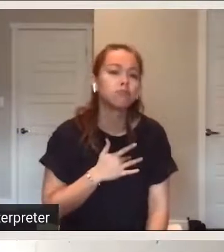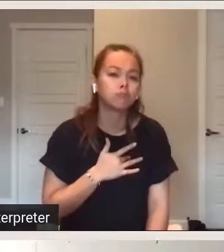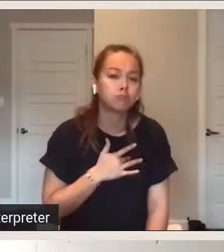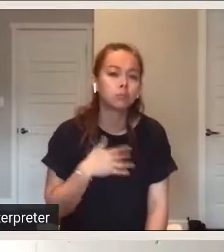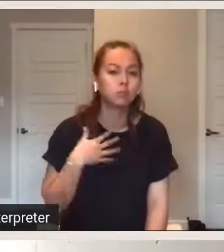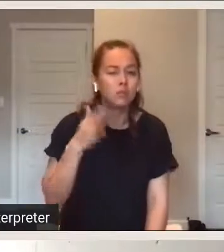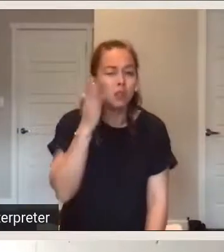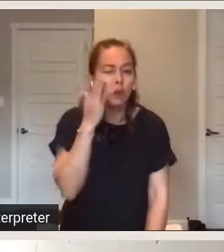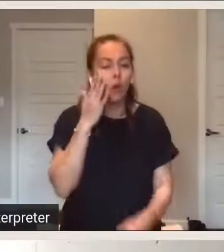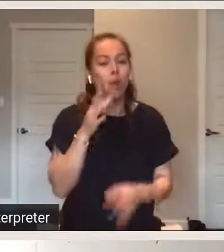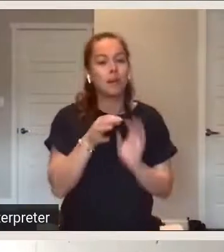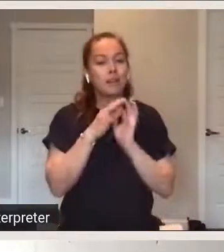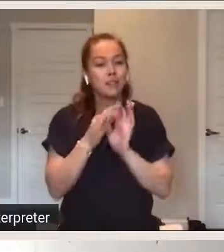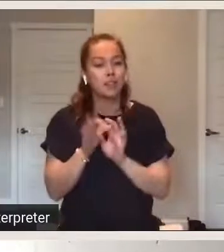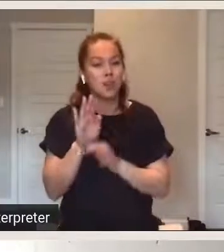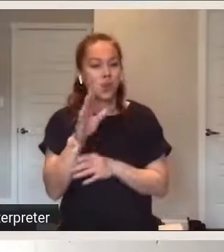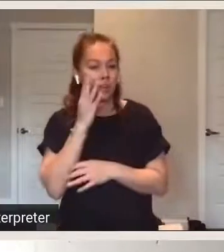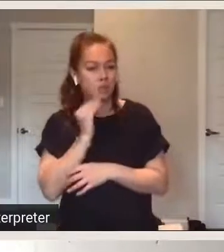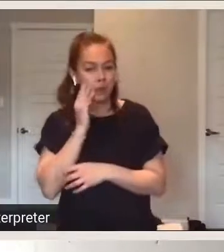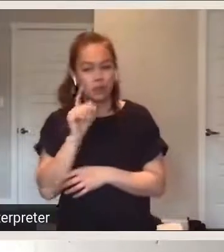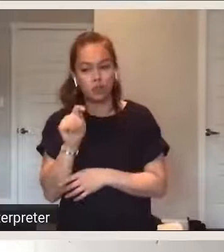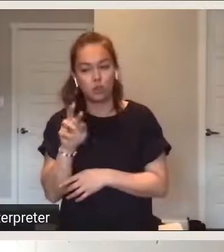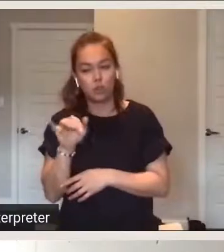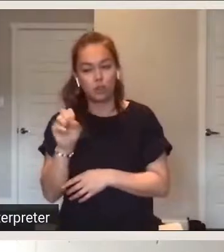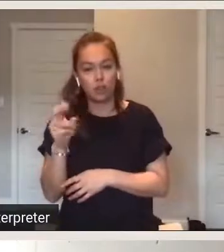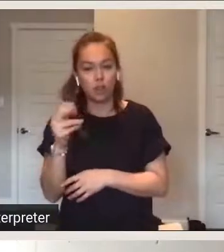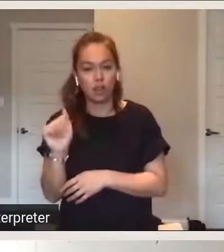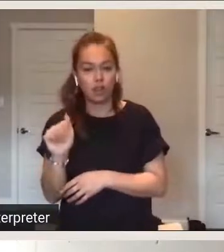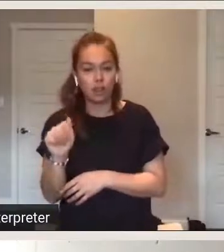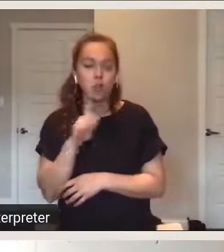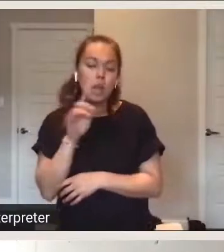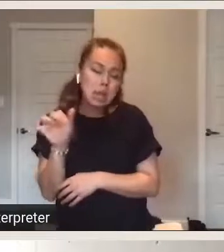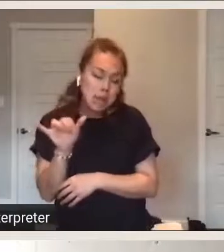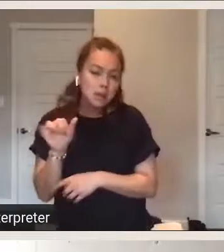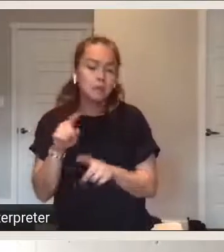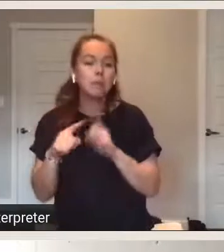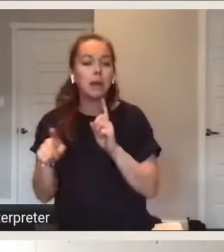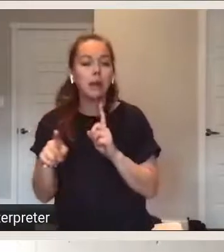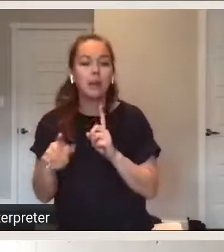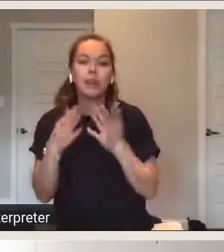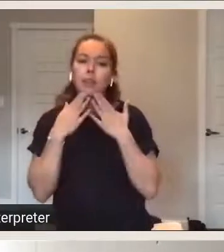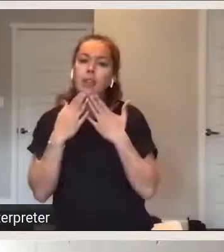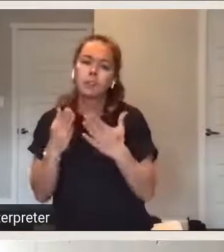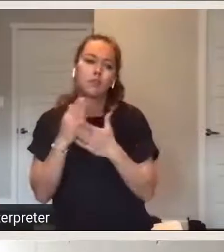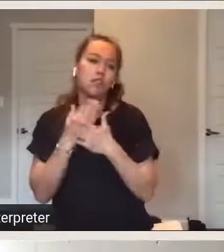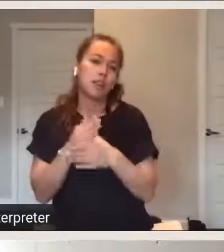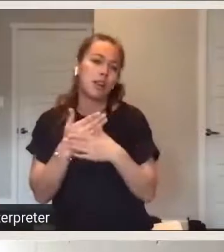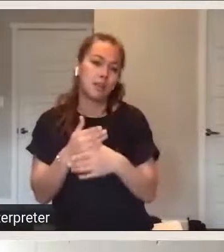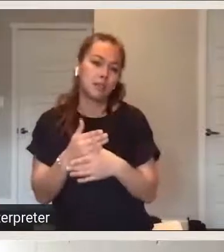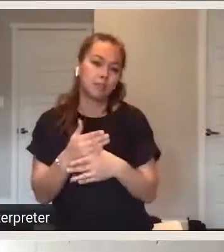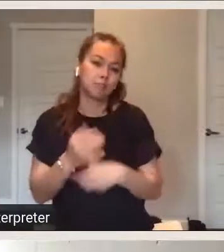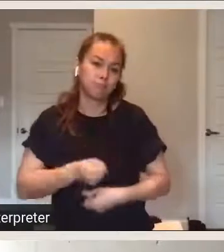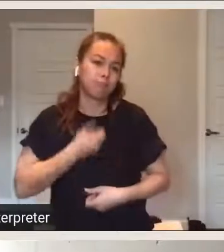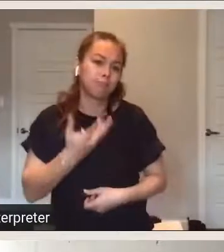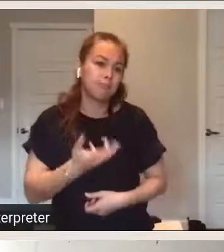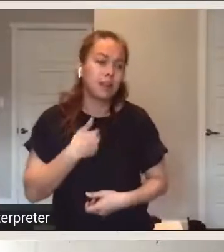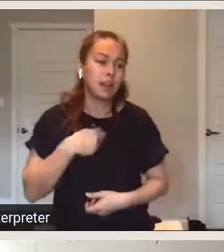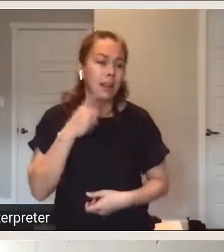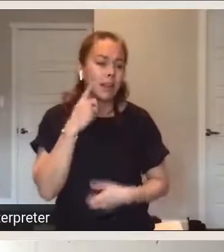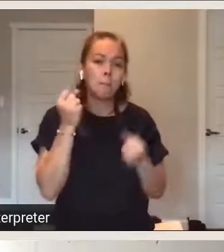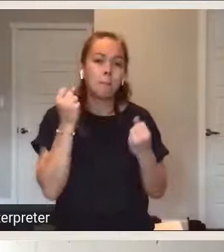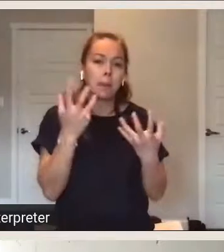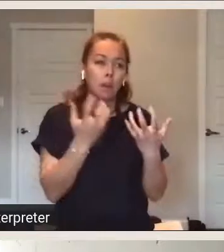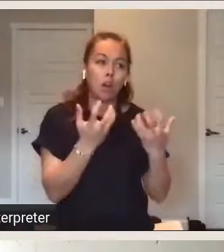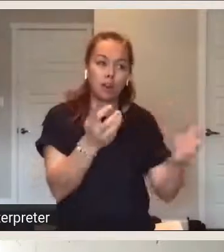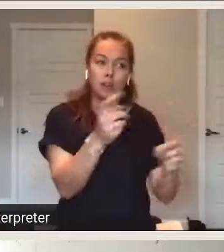your own experiences, Trisha. So thank you for sharing this with us. And I think that a lot of our viewers will definitely resonate and